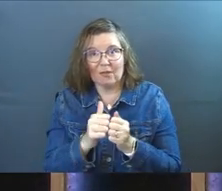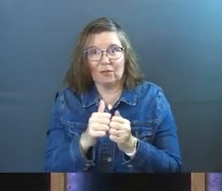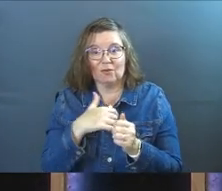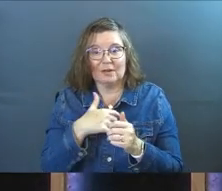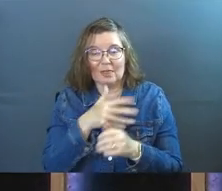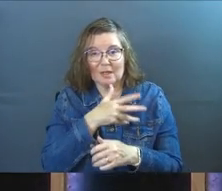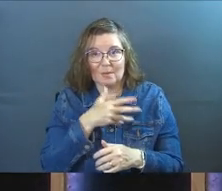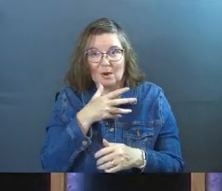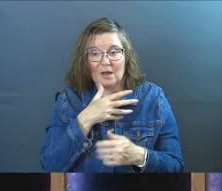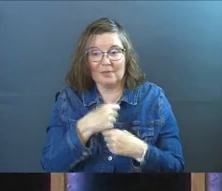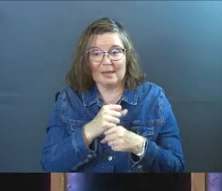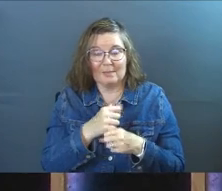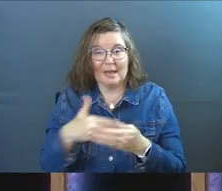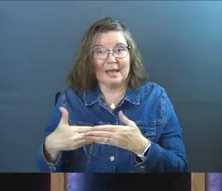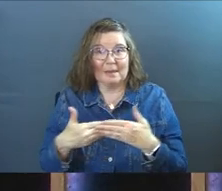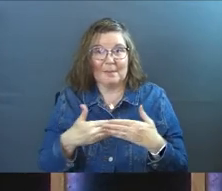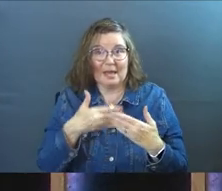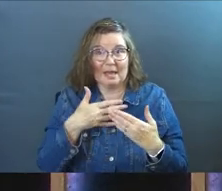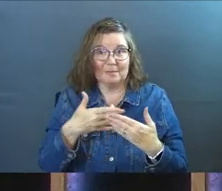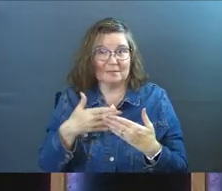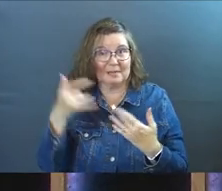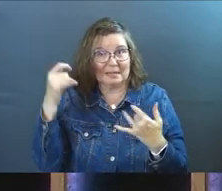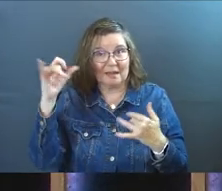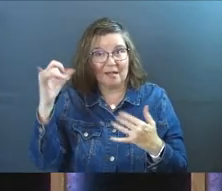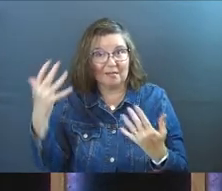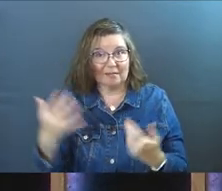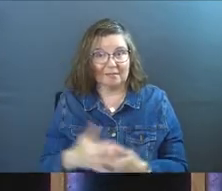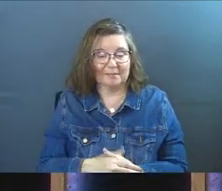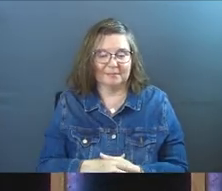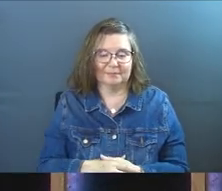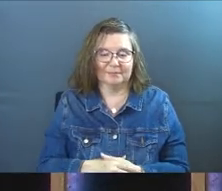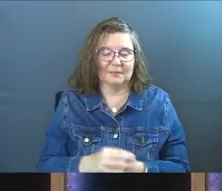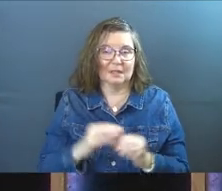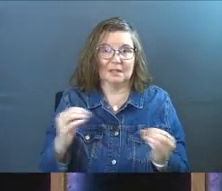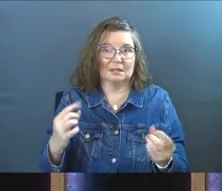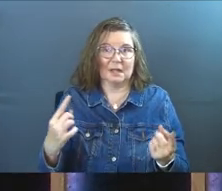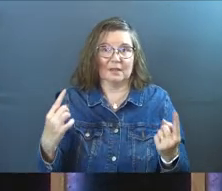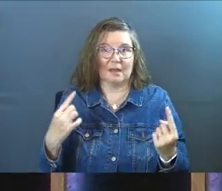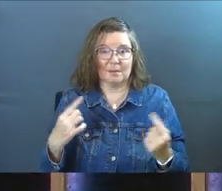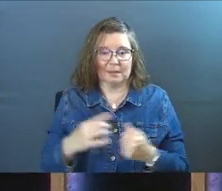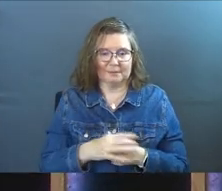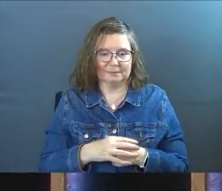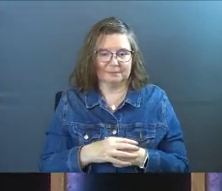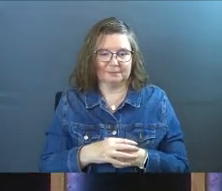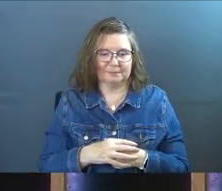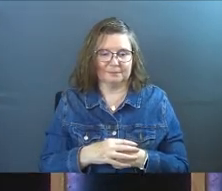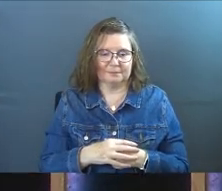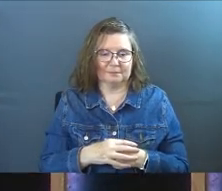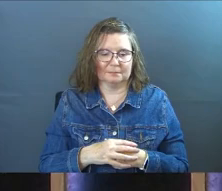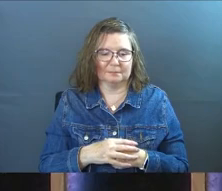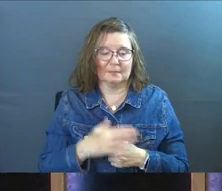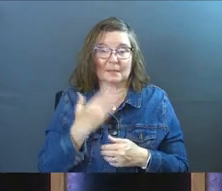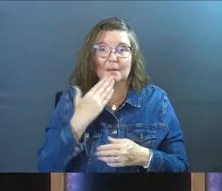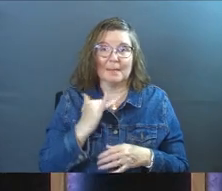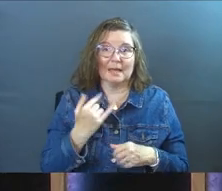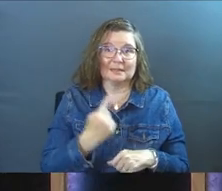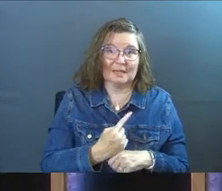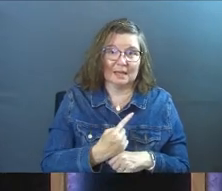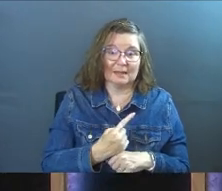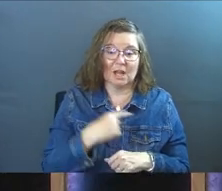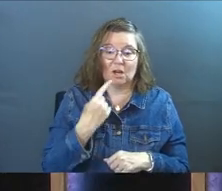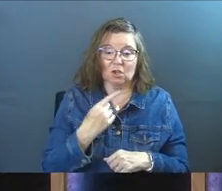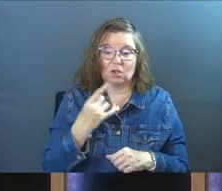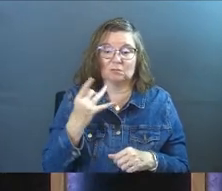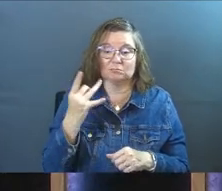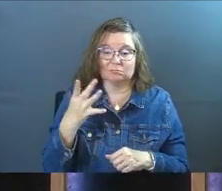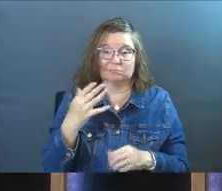barn, maybe baby cattles come. There's nothing coming. It's bad today, and it